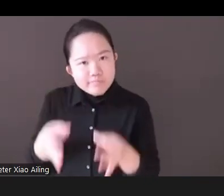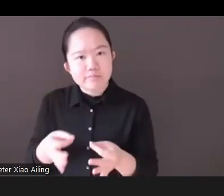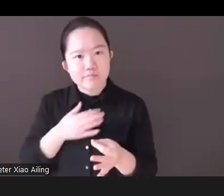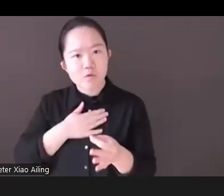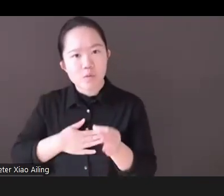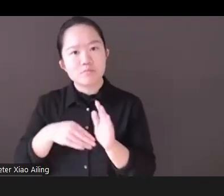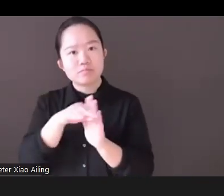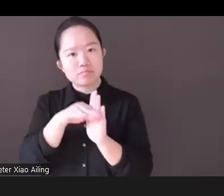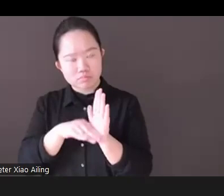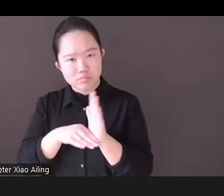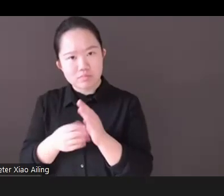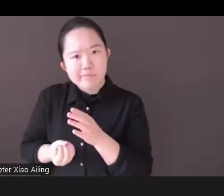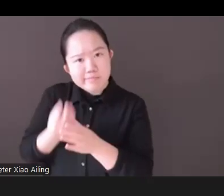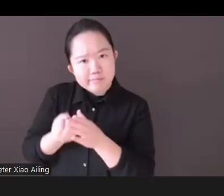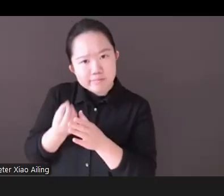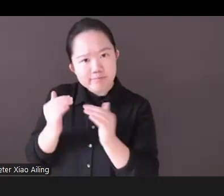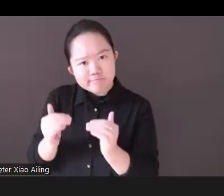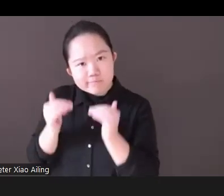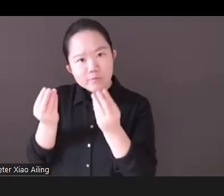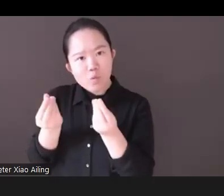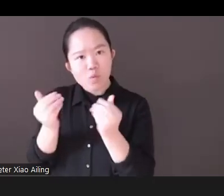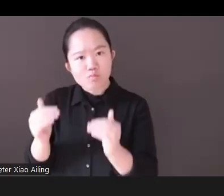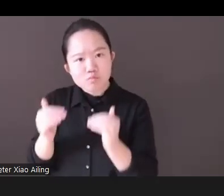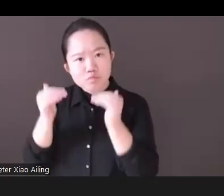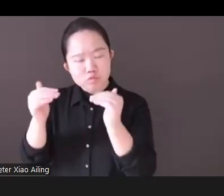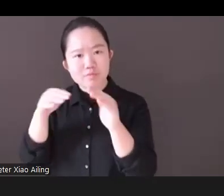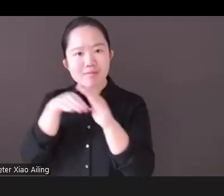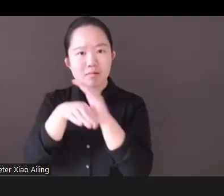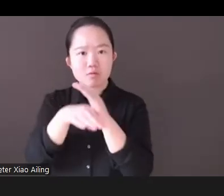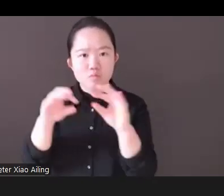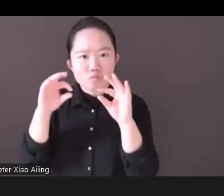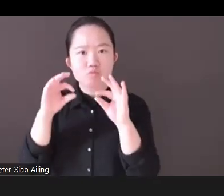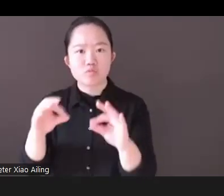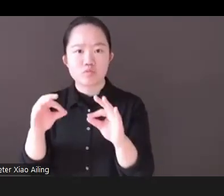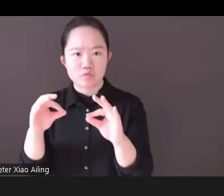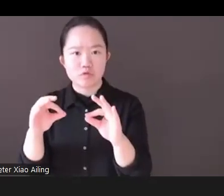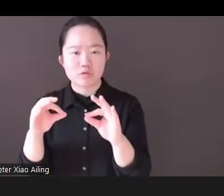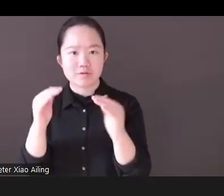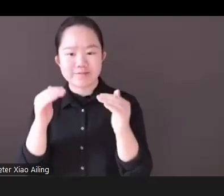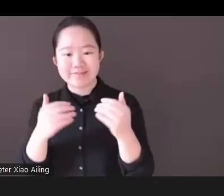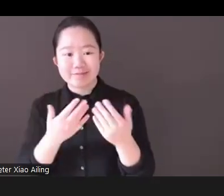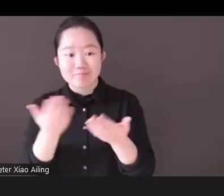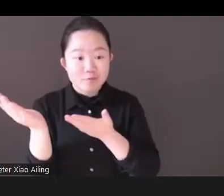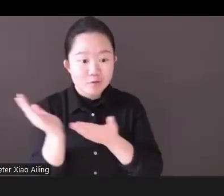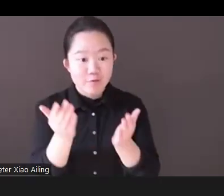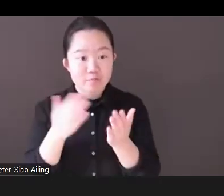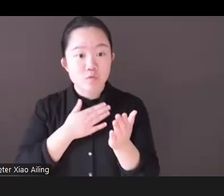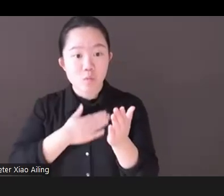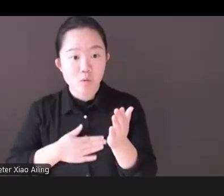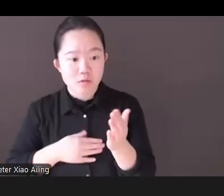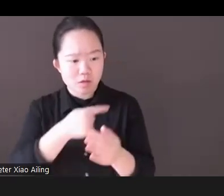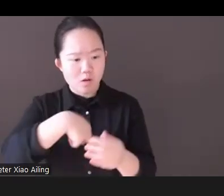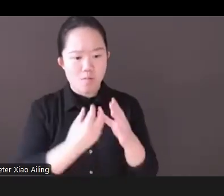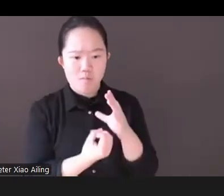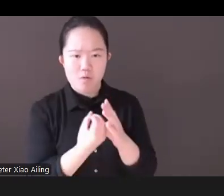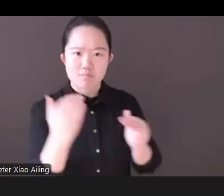that is from consumers and even competitors that offer products or services. And we